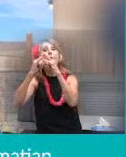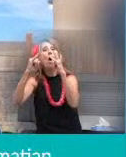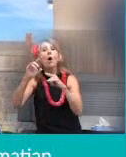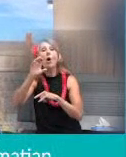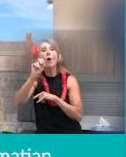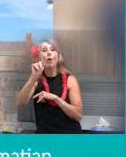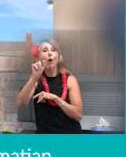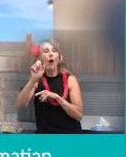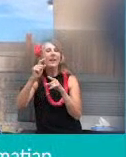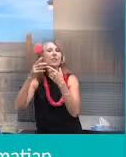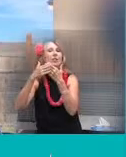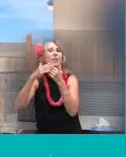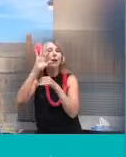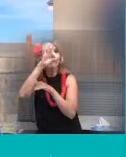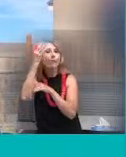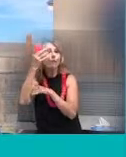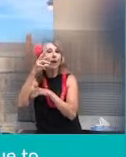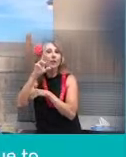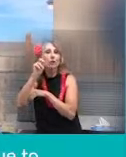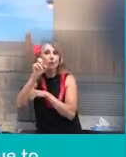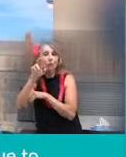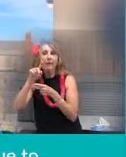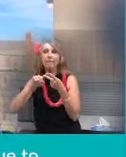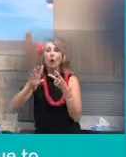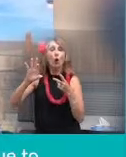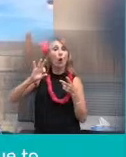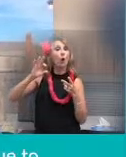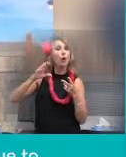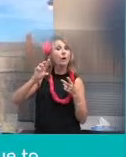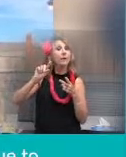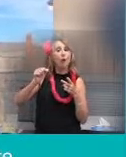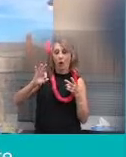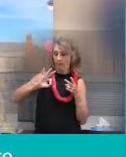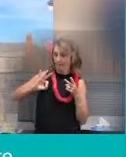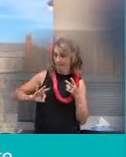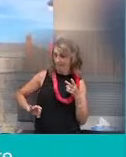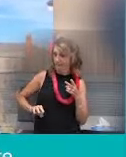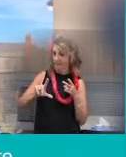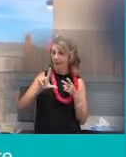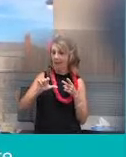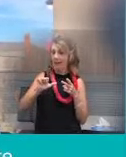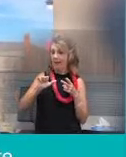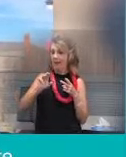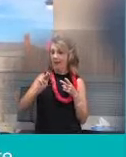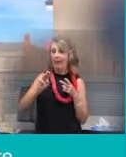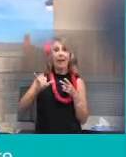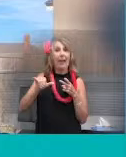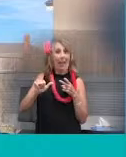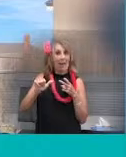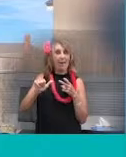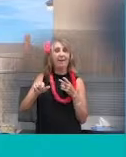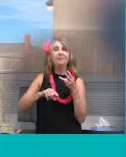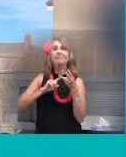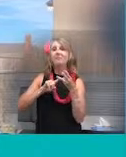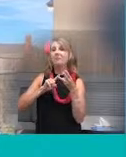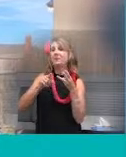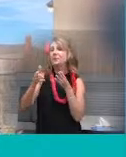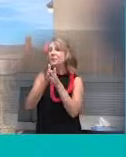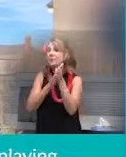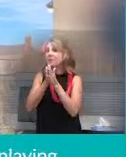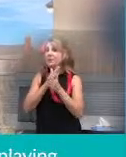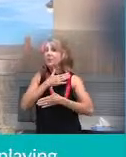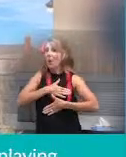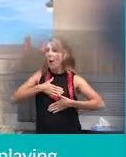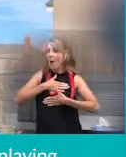with her family and Dalmatian Alanya is also something she will continue to enjoy. She also looks forward to indulging in many